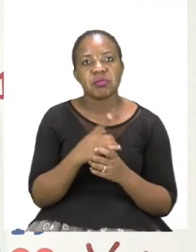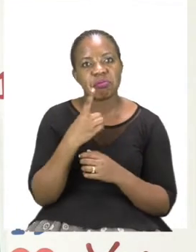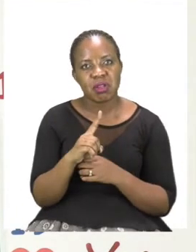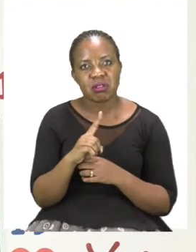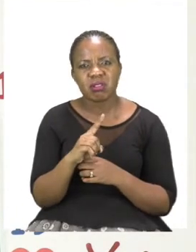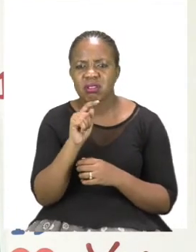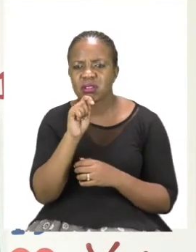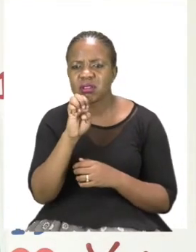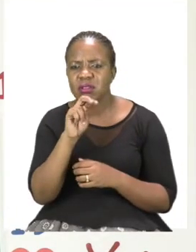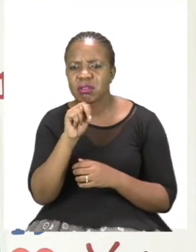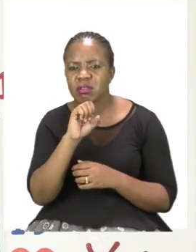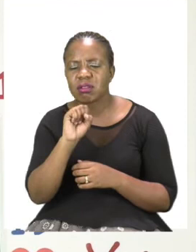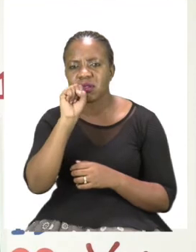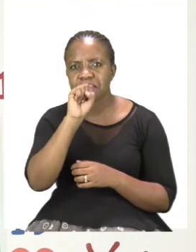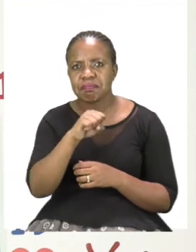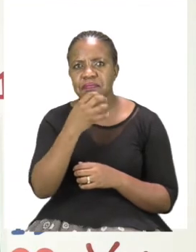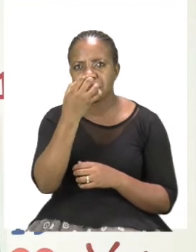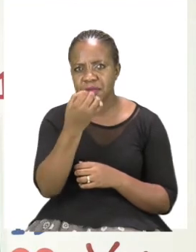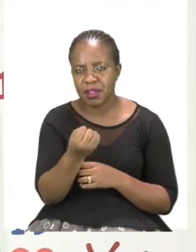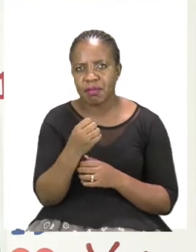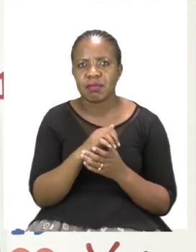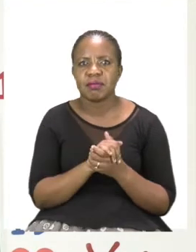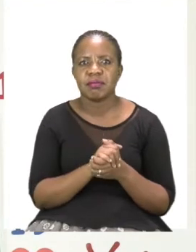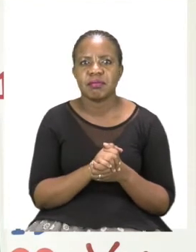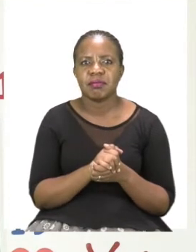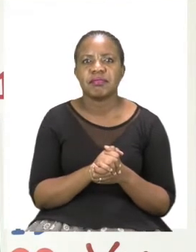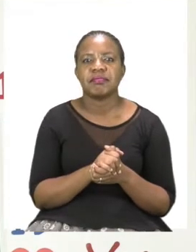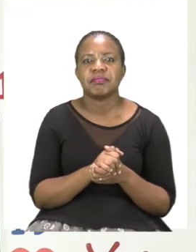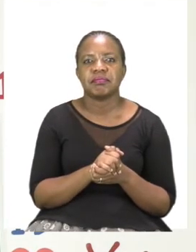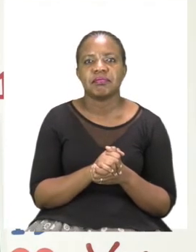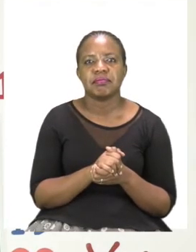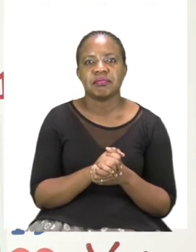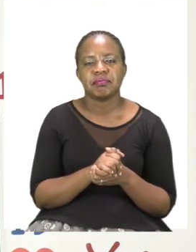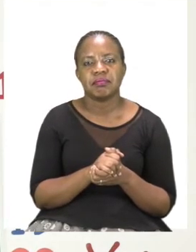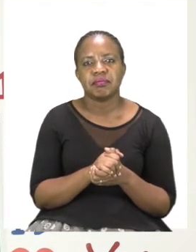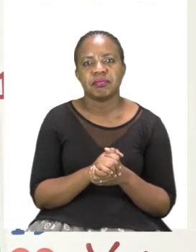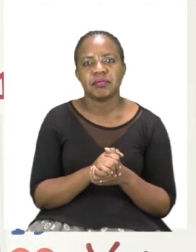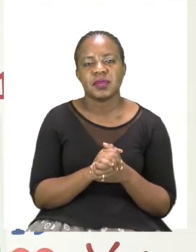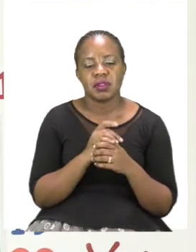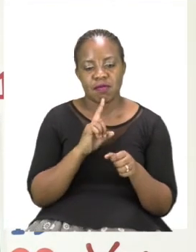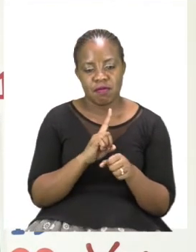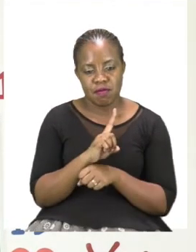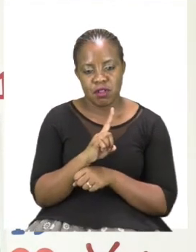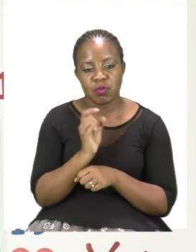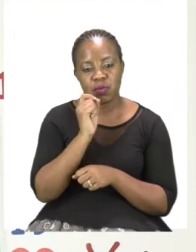tens because we said 80. So first we're going to write our